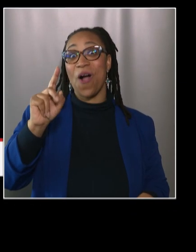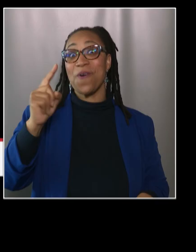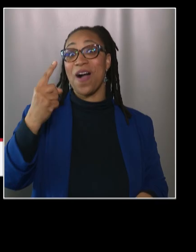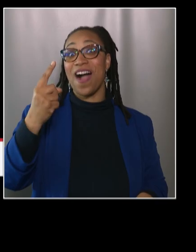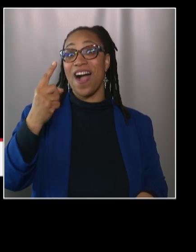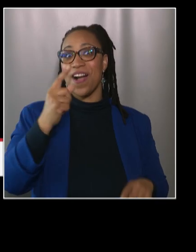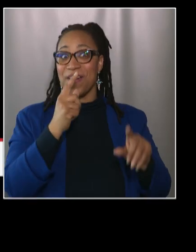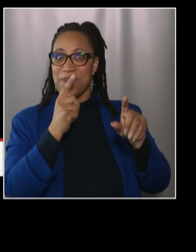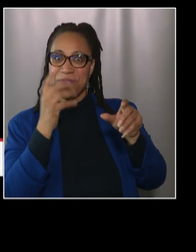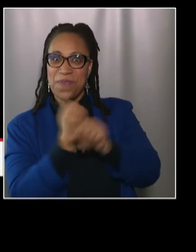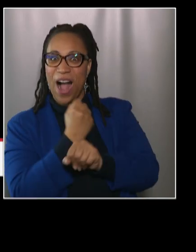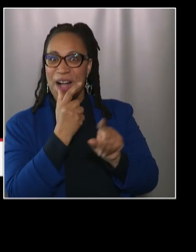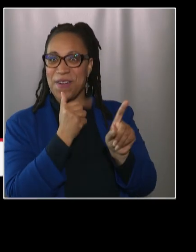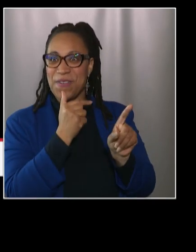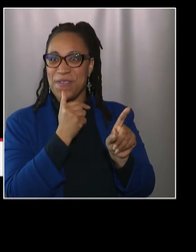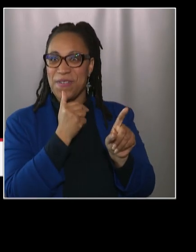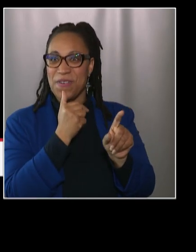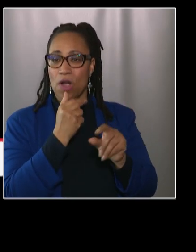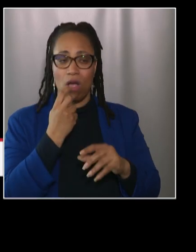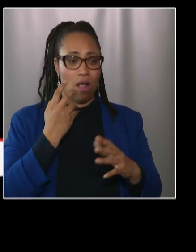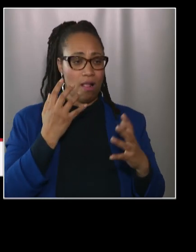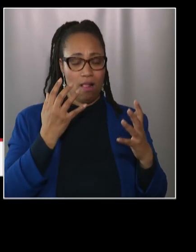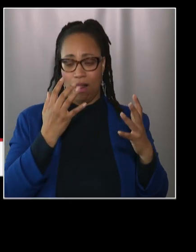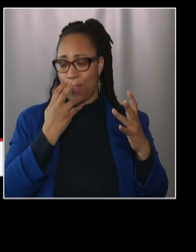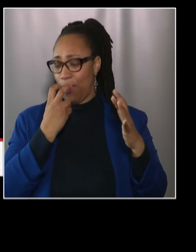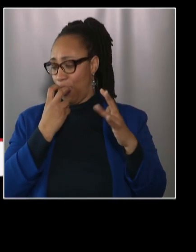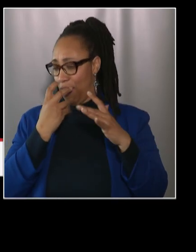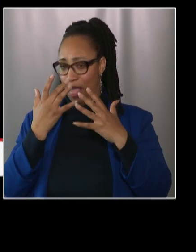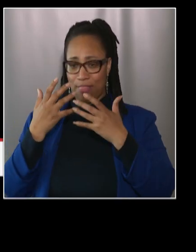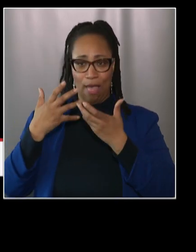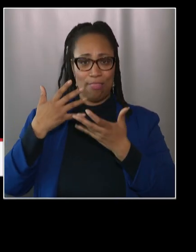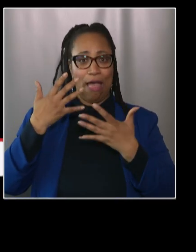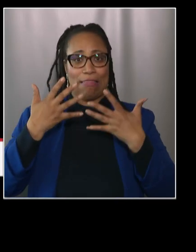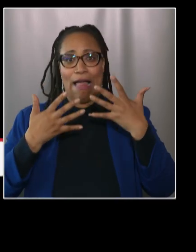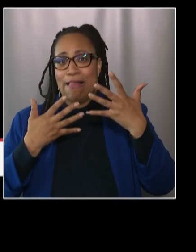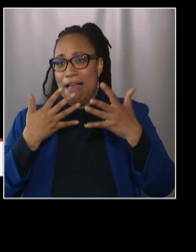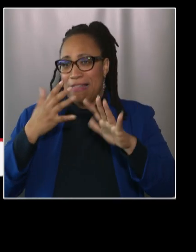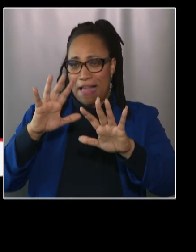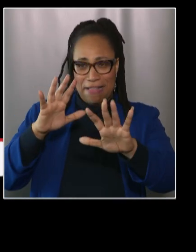do that, goes to the Faircliff, a